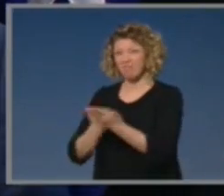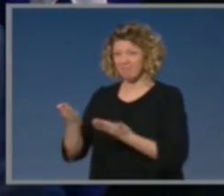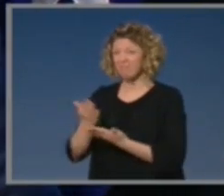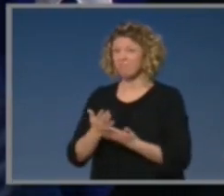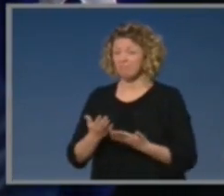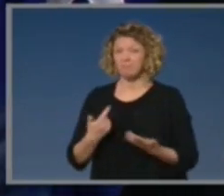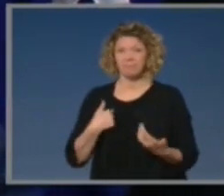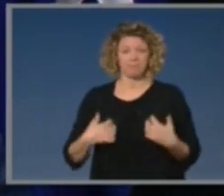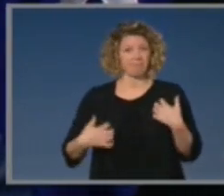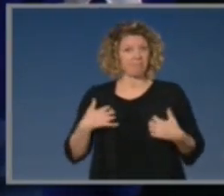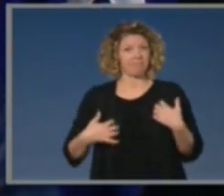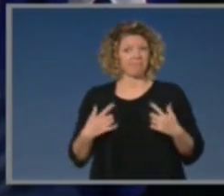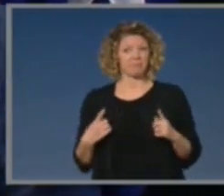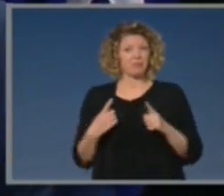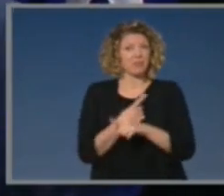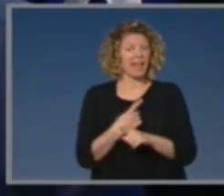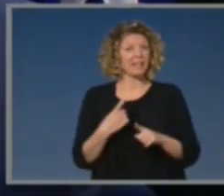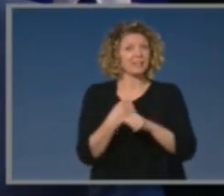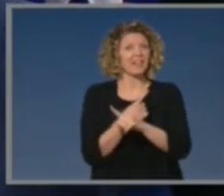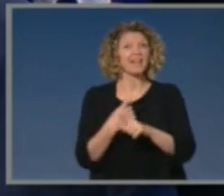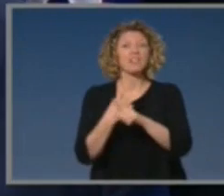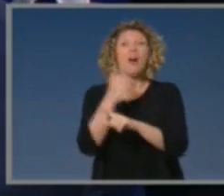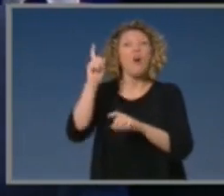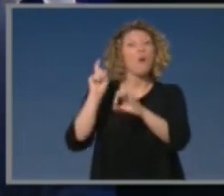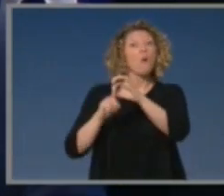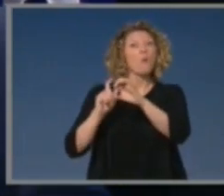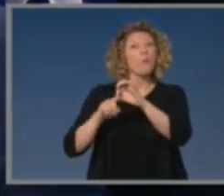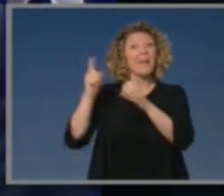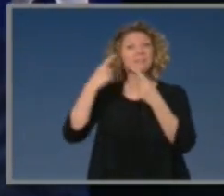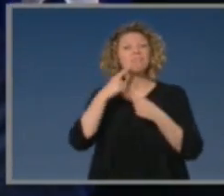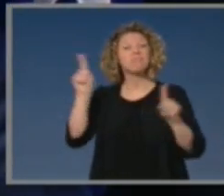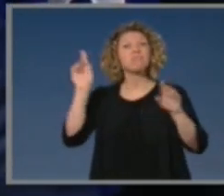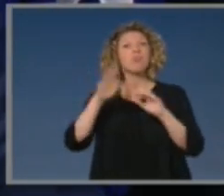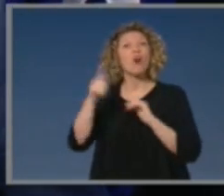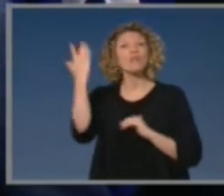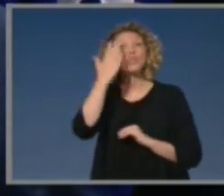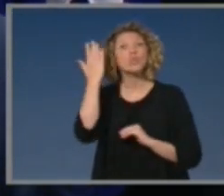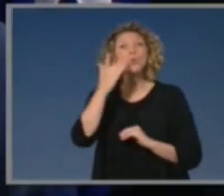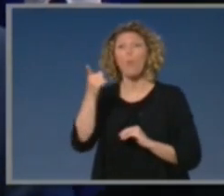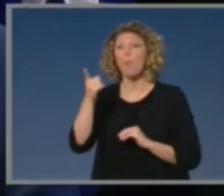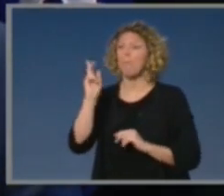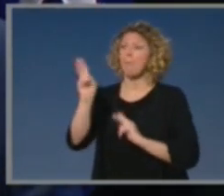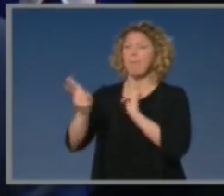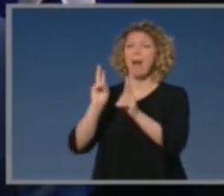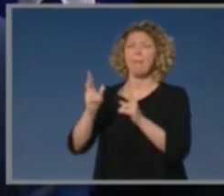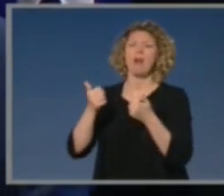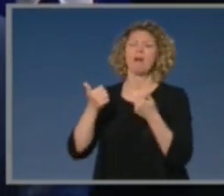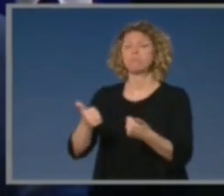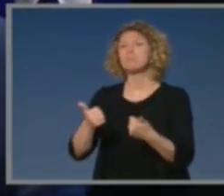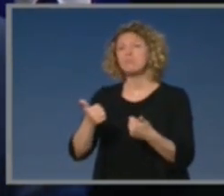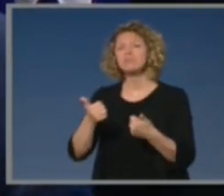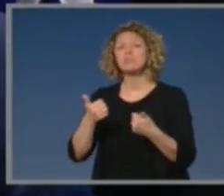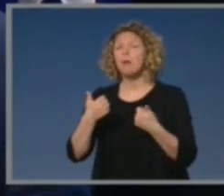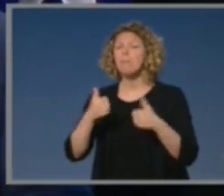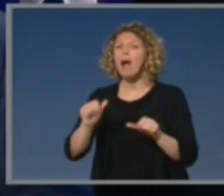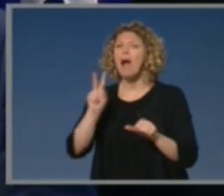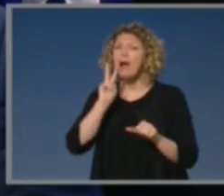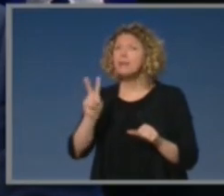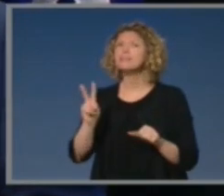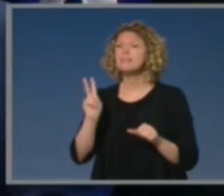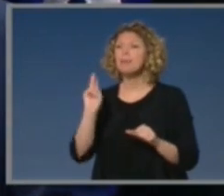changes that were announced by the Queensland Premier in relation to schools. We're already seeing a lot of changes happening. All of those changes get